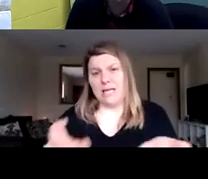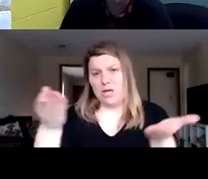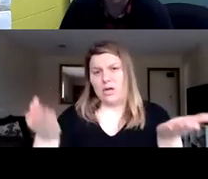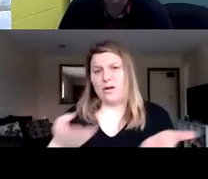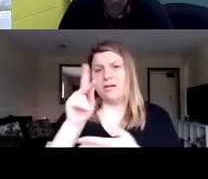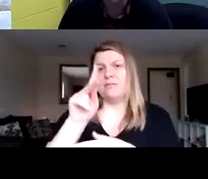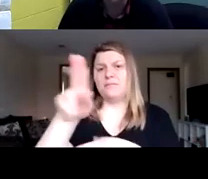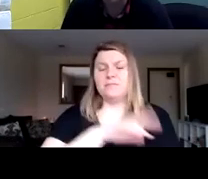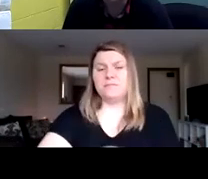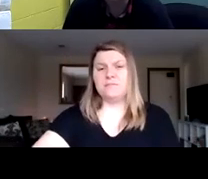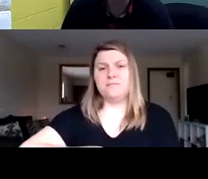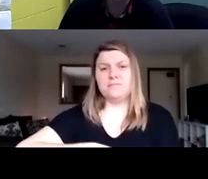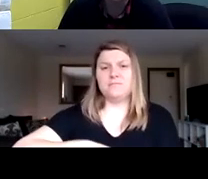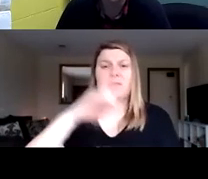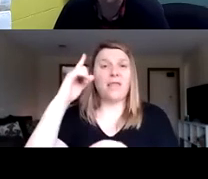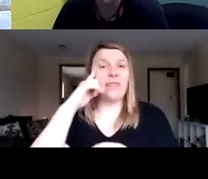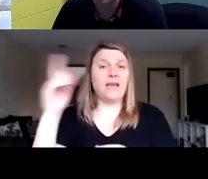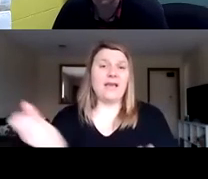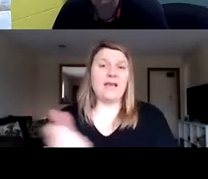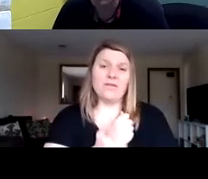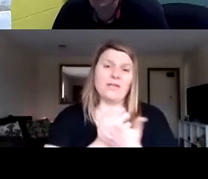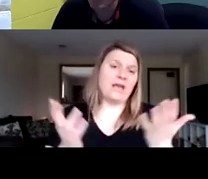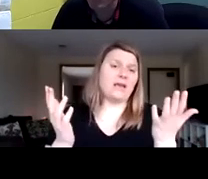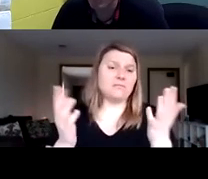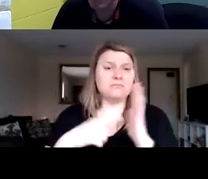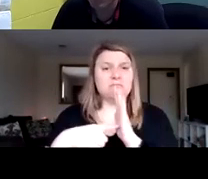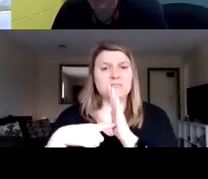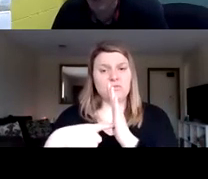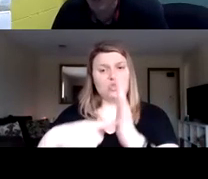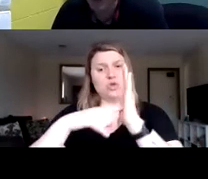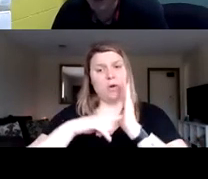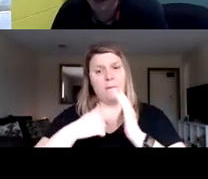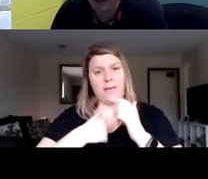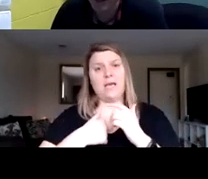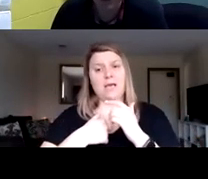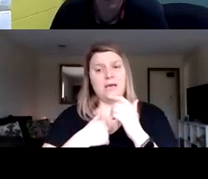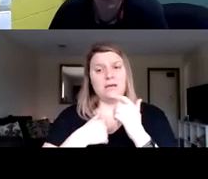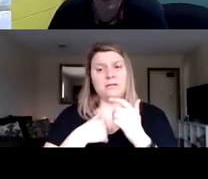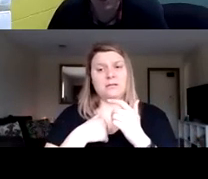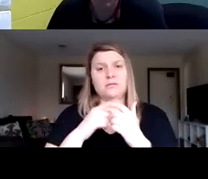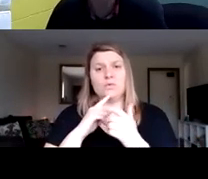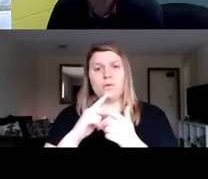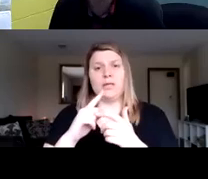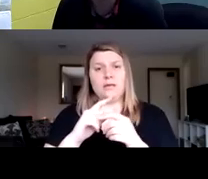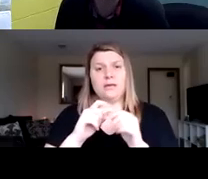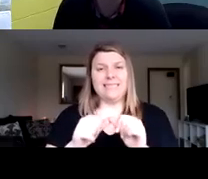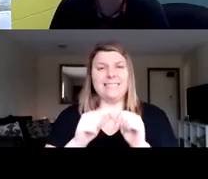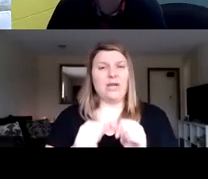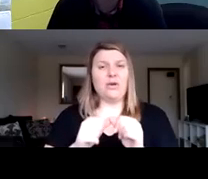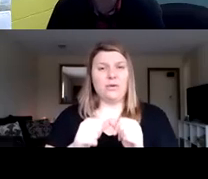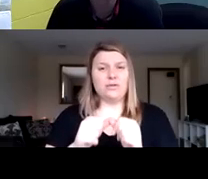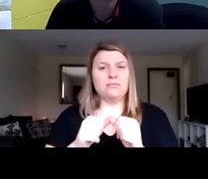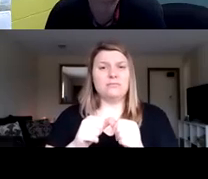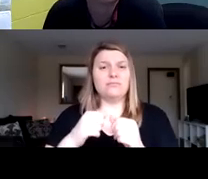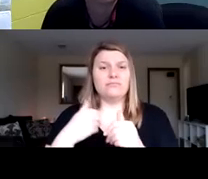university. And I think everything that's been shown to me with the efforts that are made is that's just going to continue to kind of move forward. So next